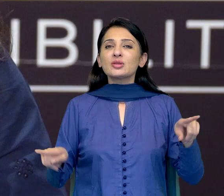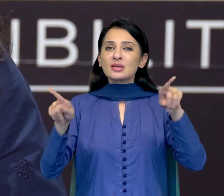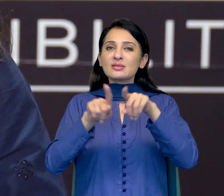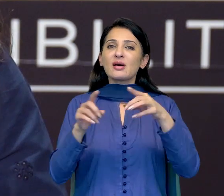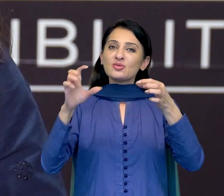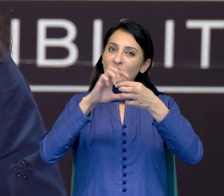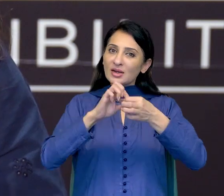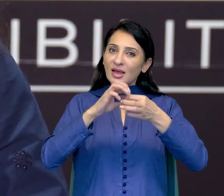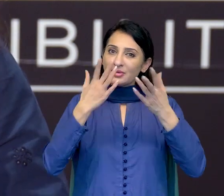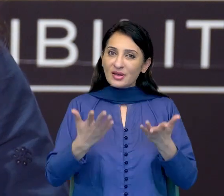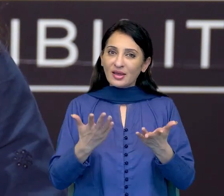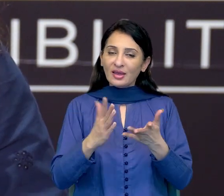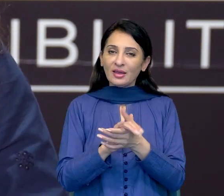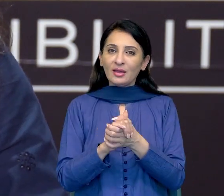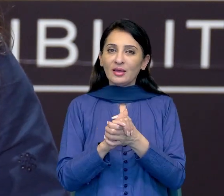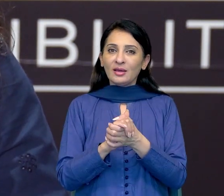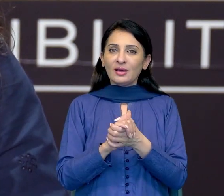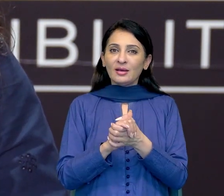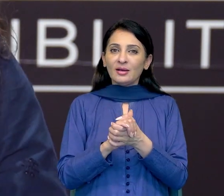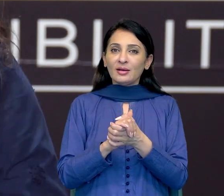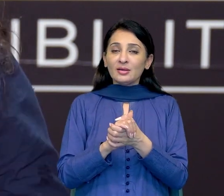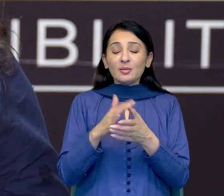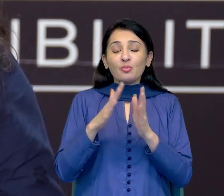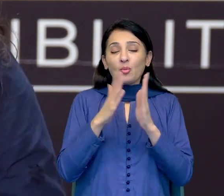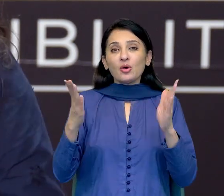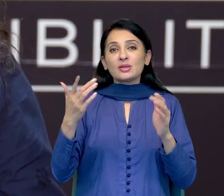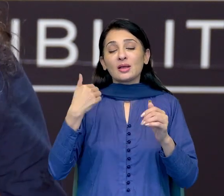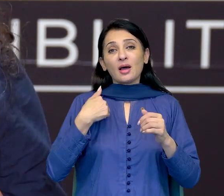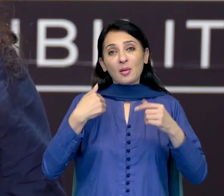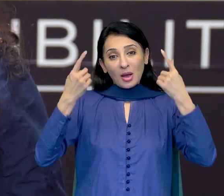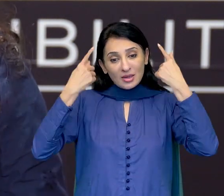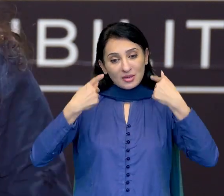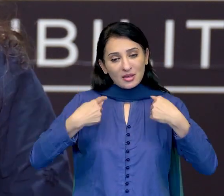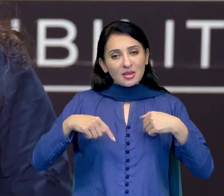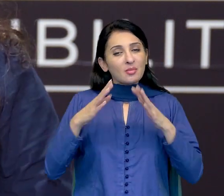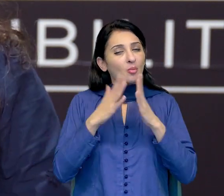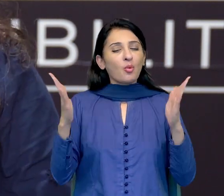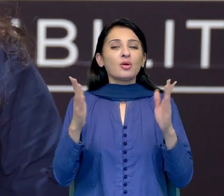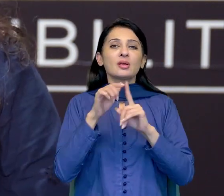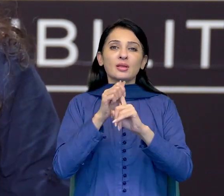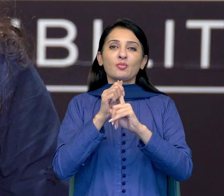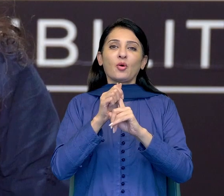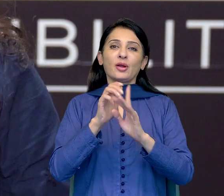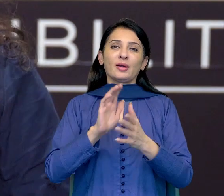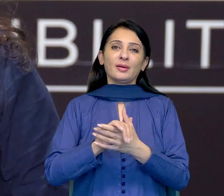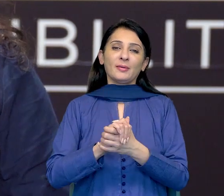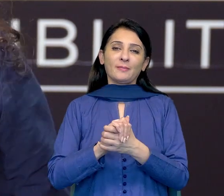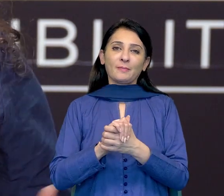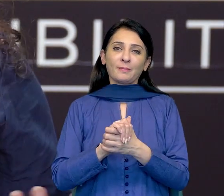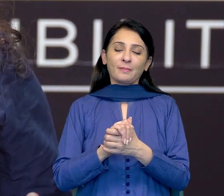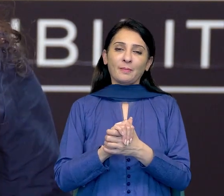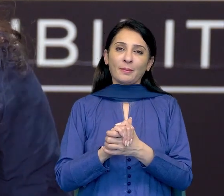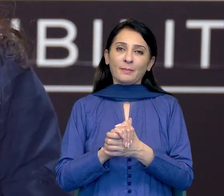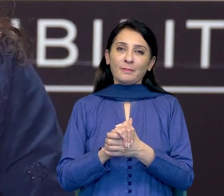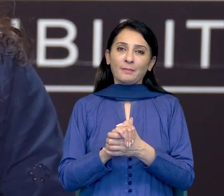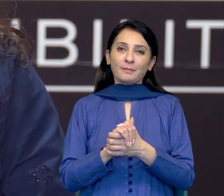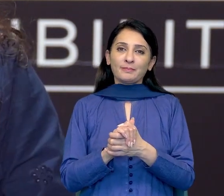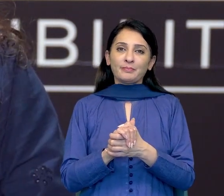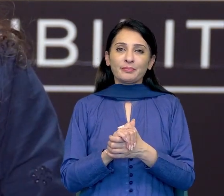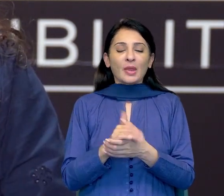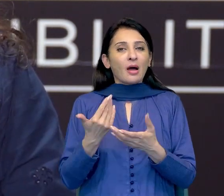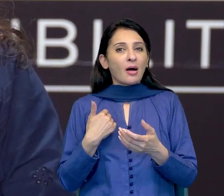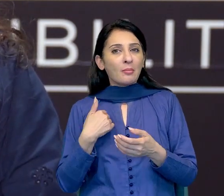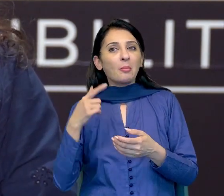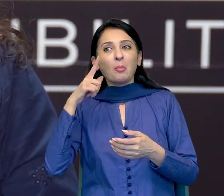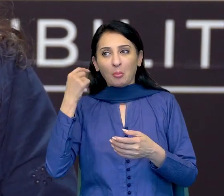its material, and so many meanings attached to it. Why it has always been